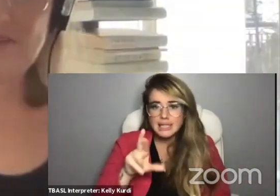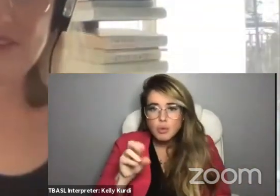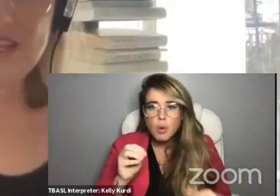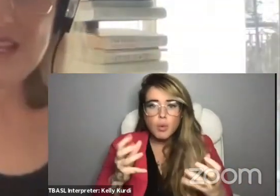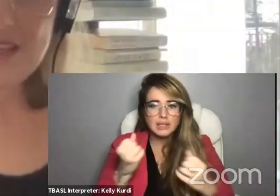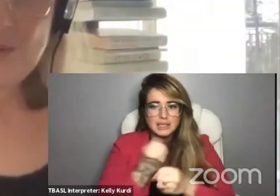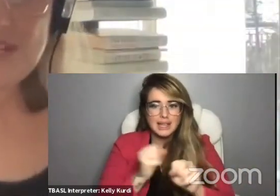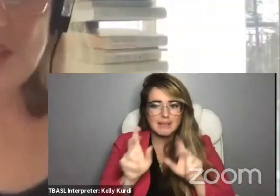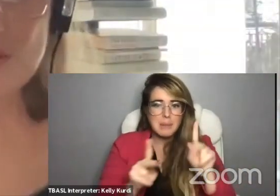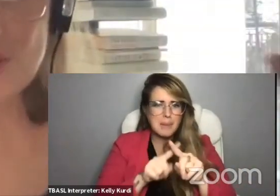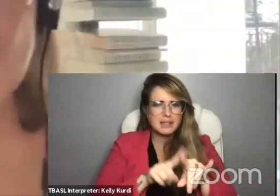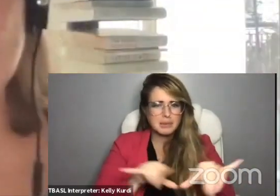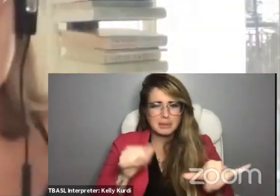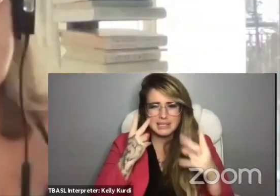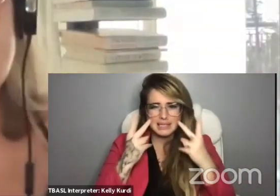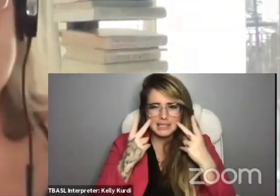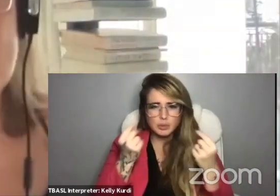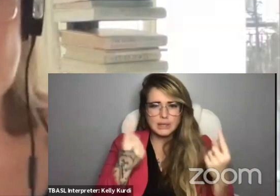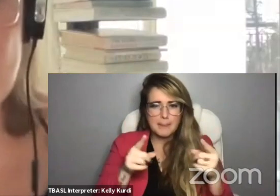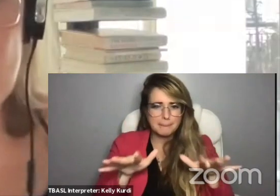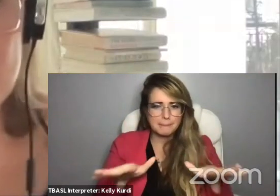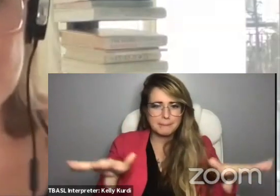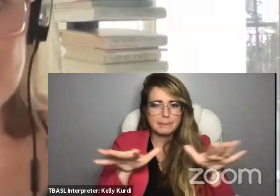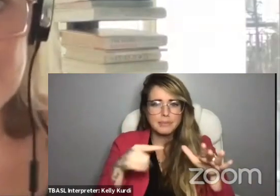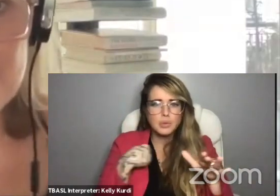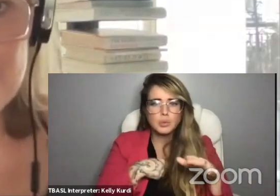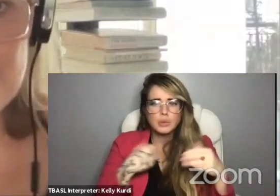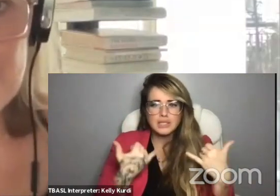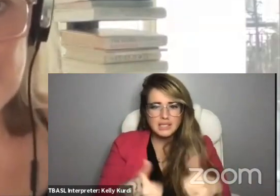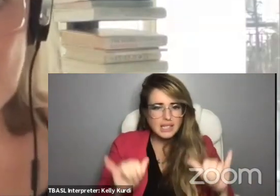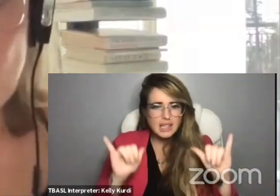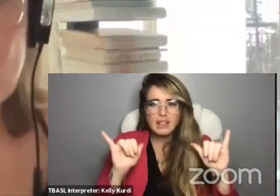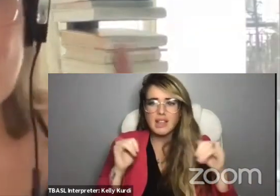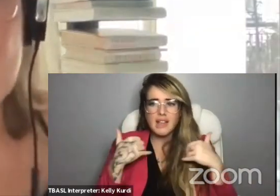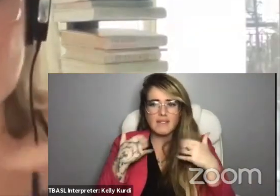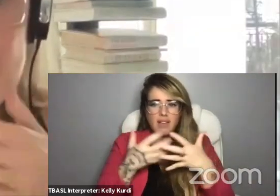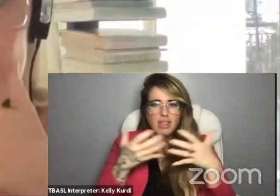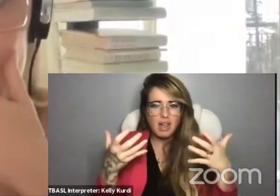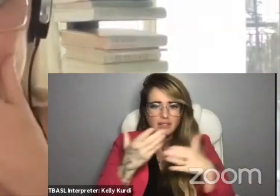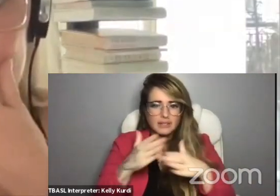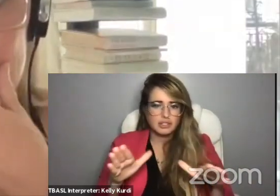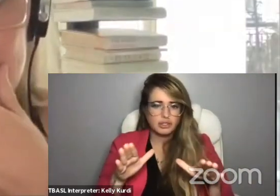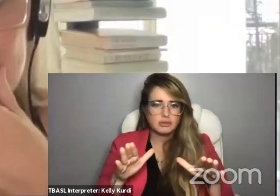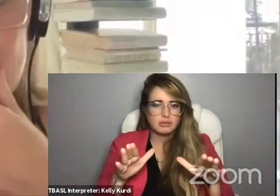sense of, we sowed so much division in Iraq that wasn't there,